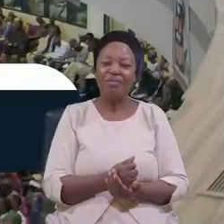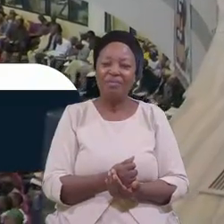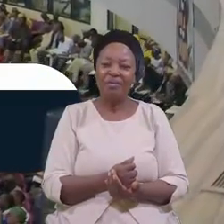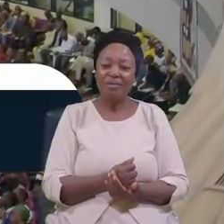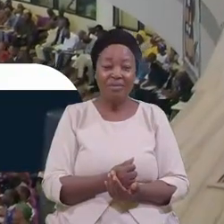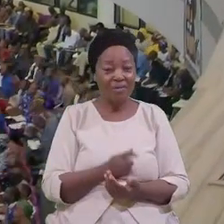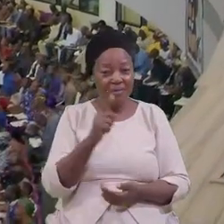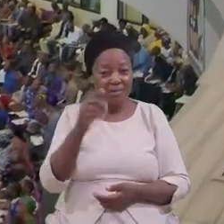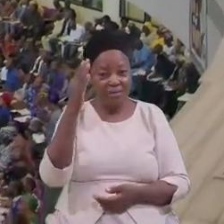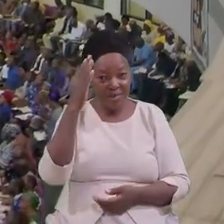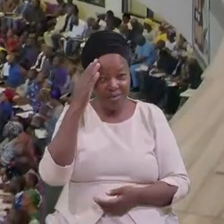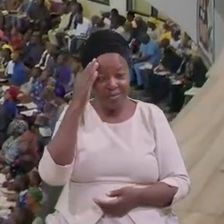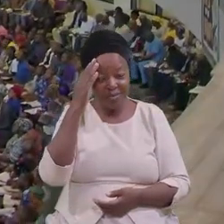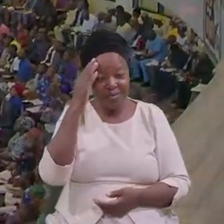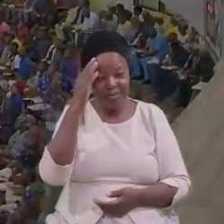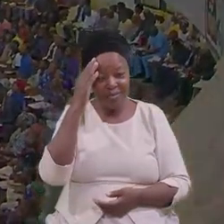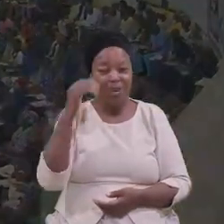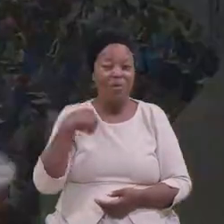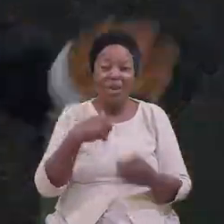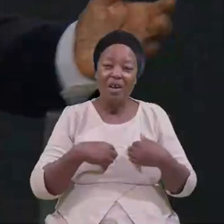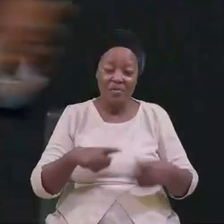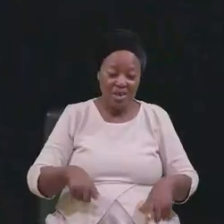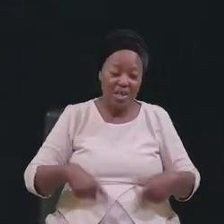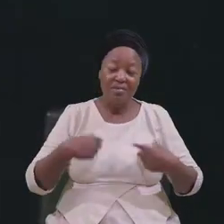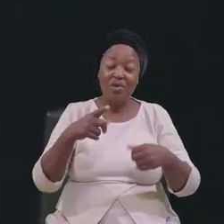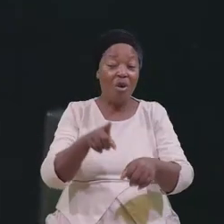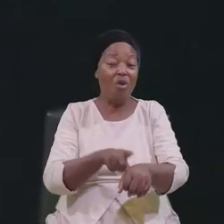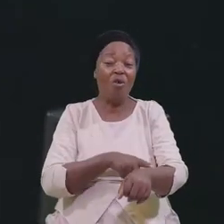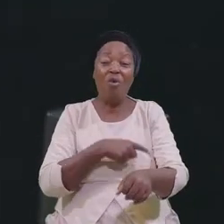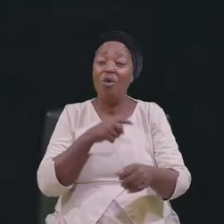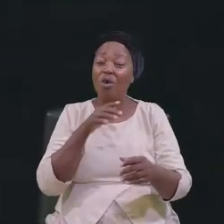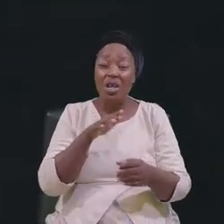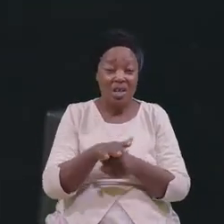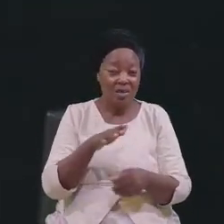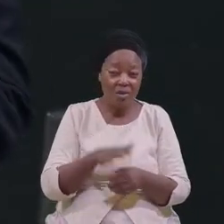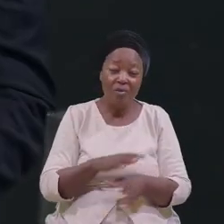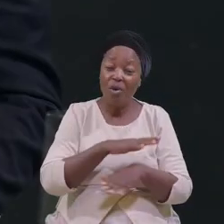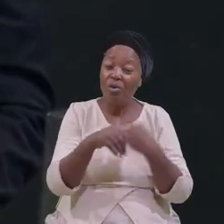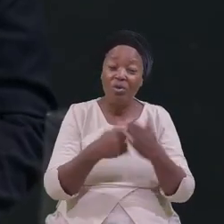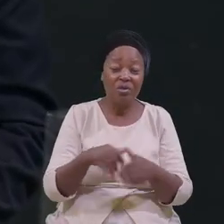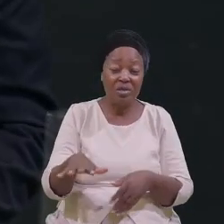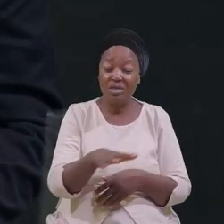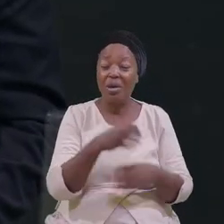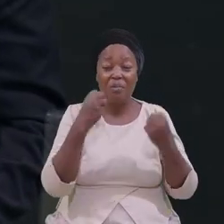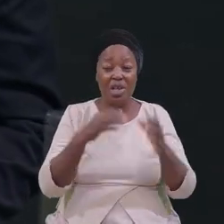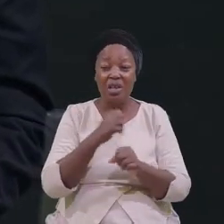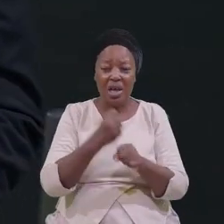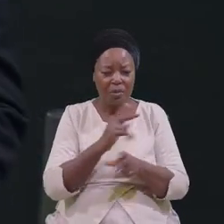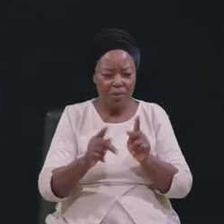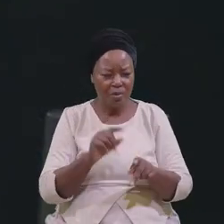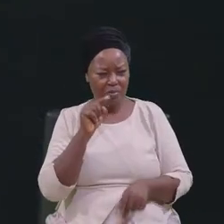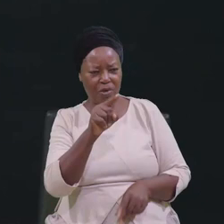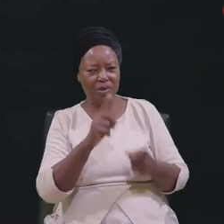You know, we've lived long enough, all these many years, and there are people that point at us like